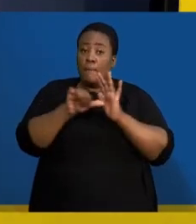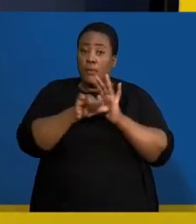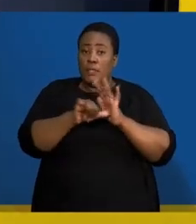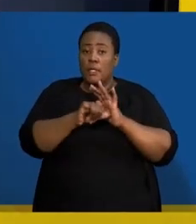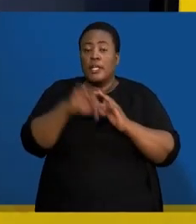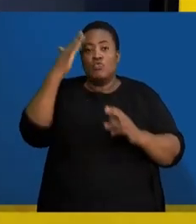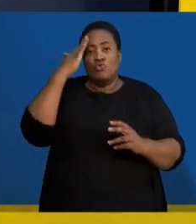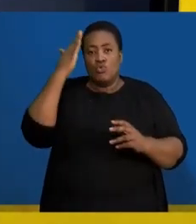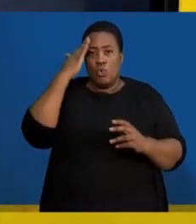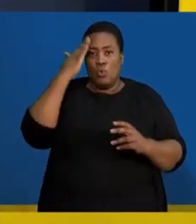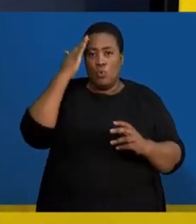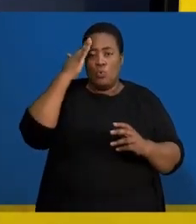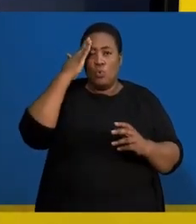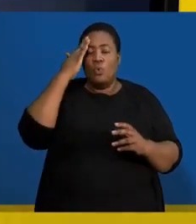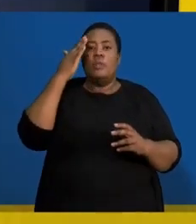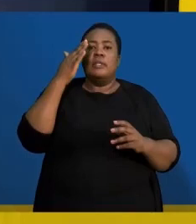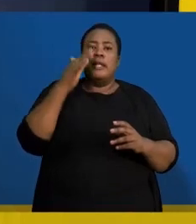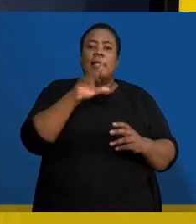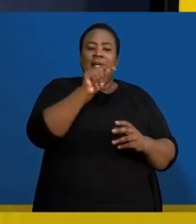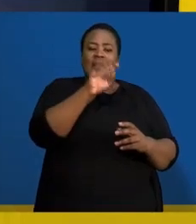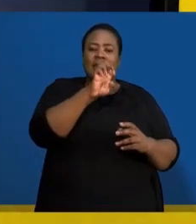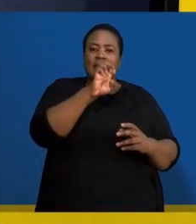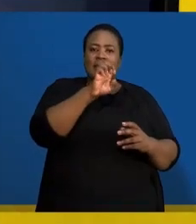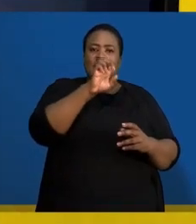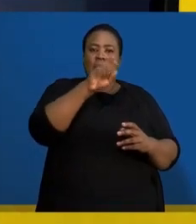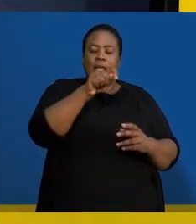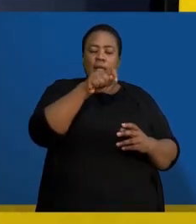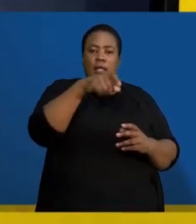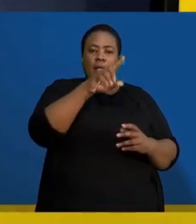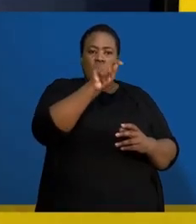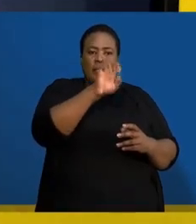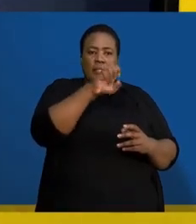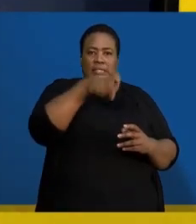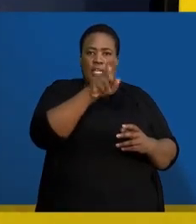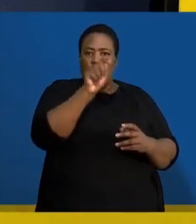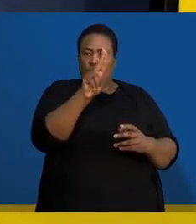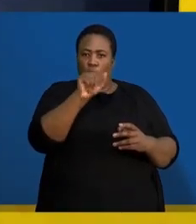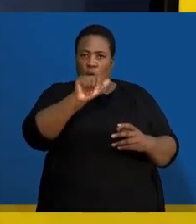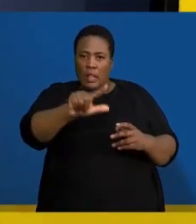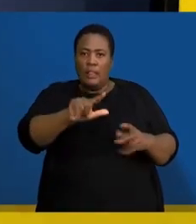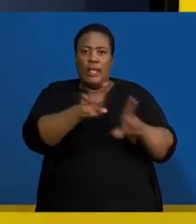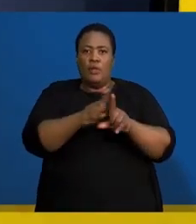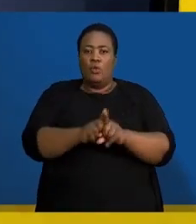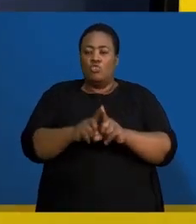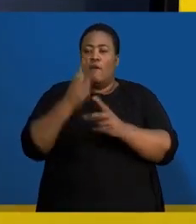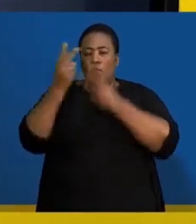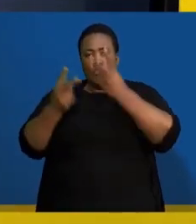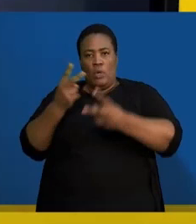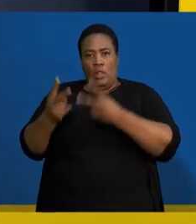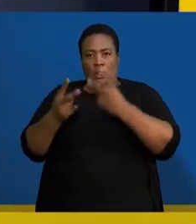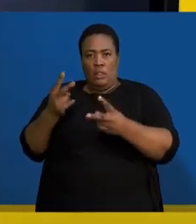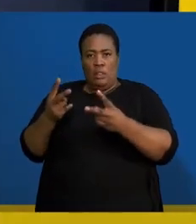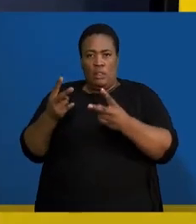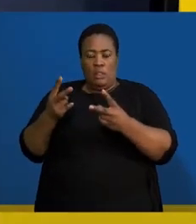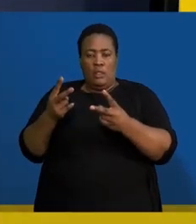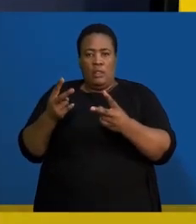are textual sources and there are also visual sources. And there are different things you need to look for in those sources